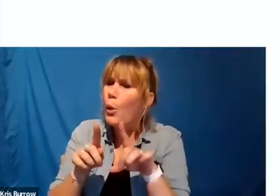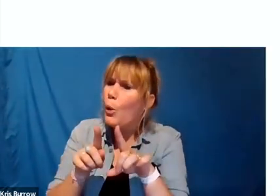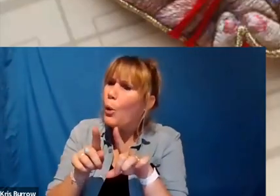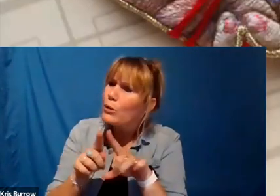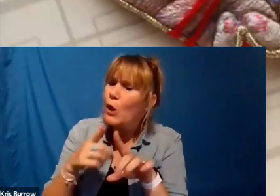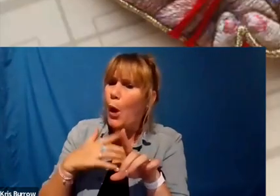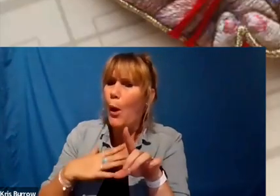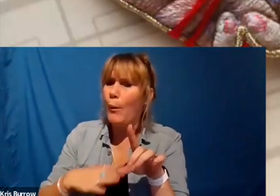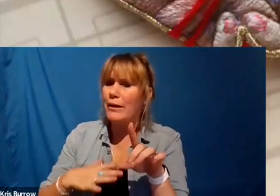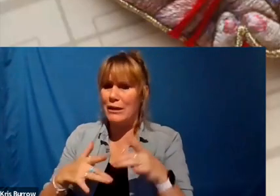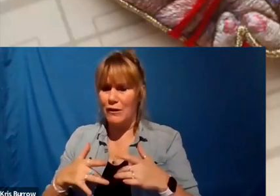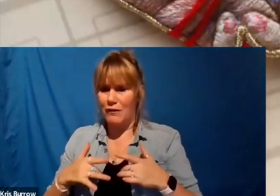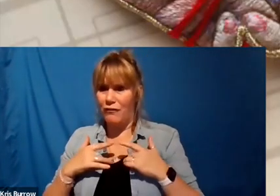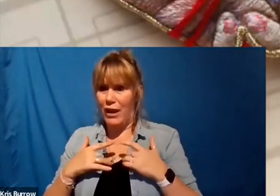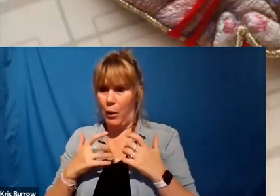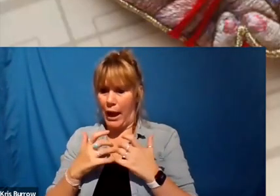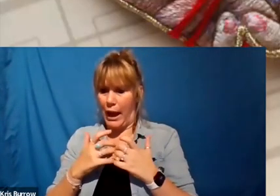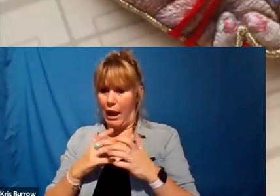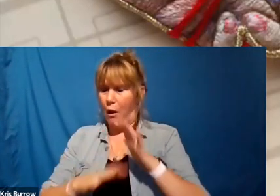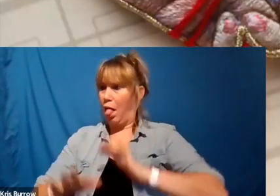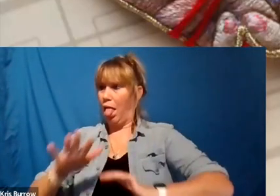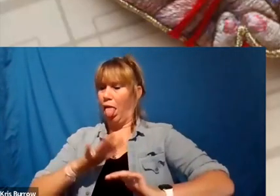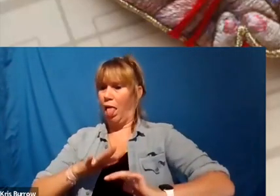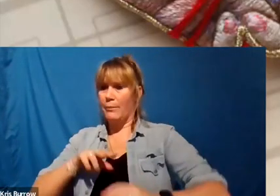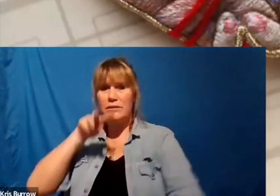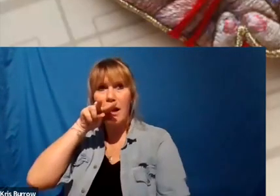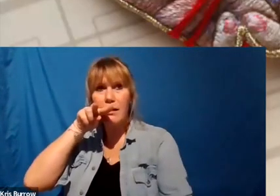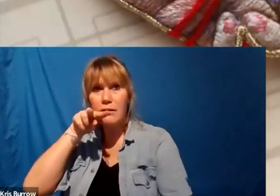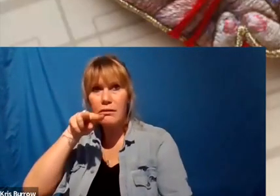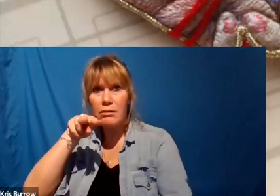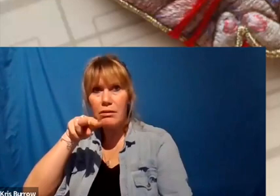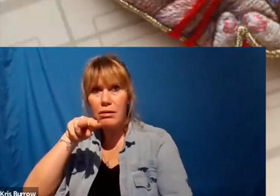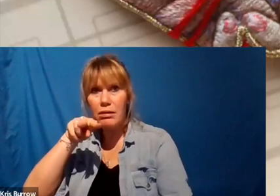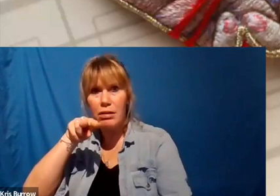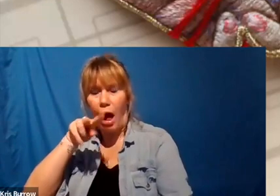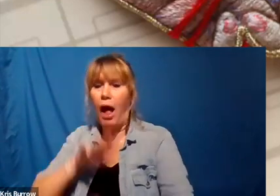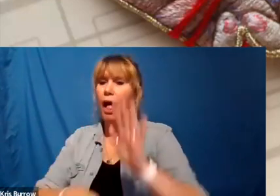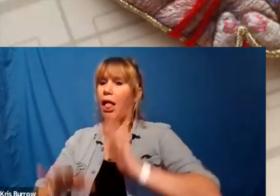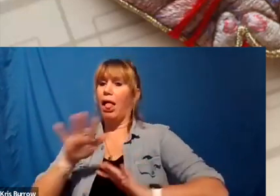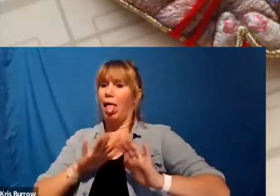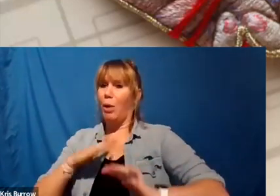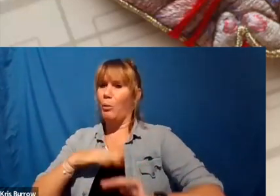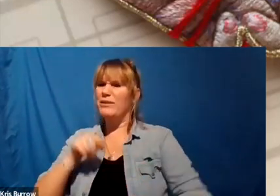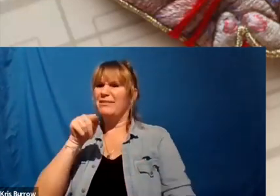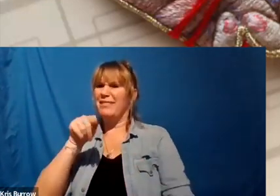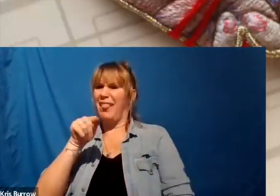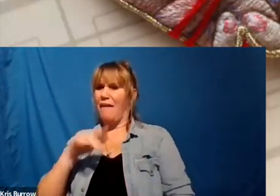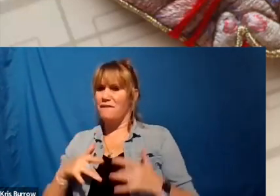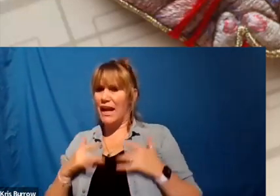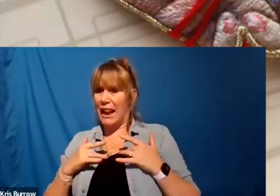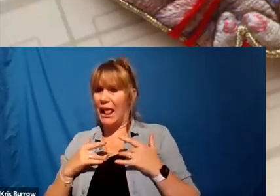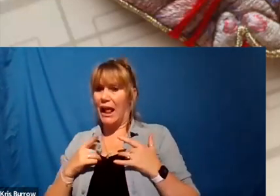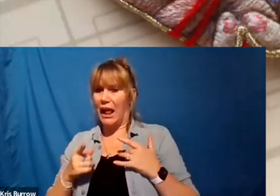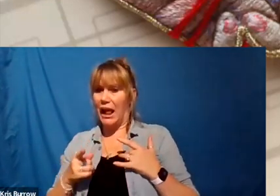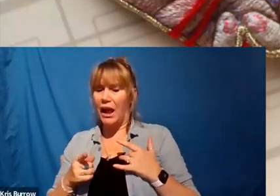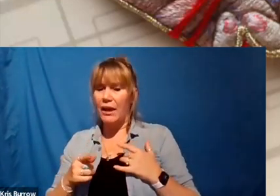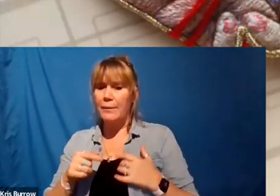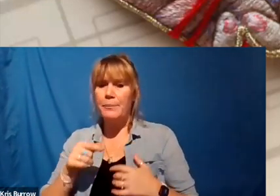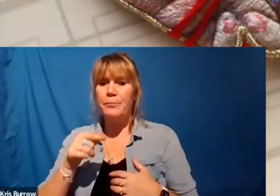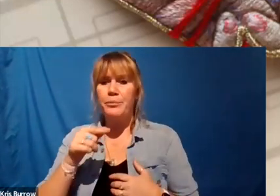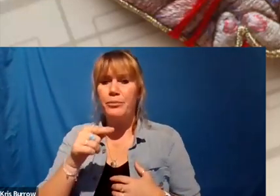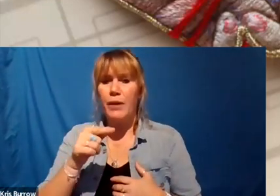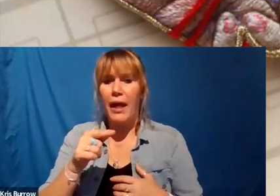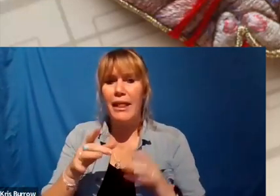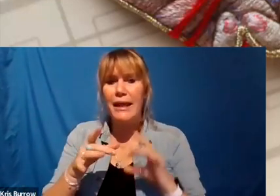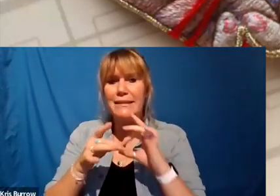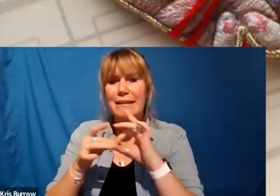at. This one is another amulet. It was kind of dealing with the anxieties that I